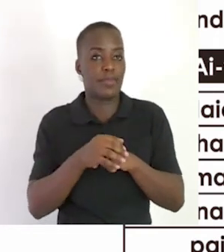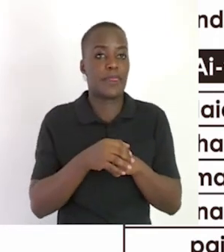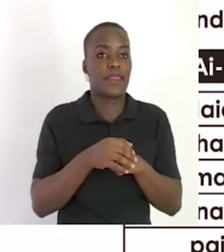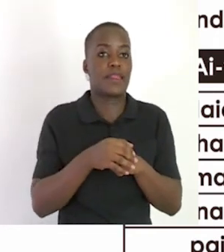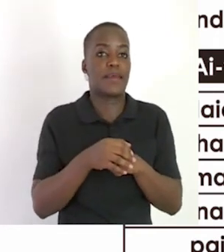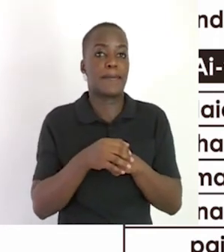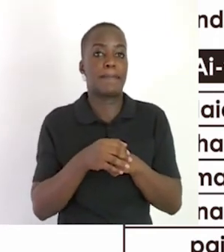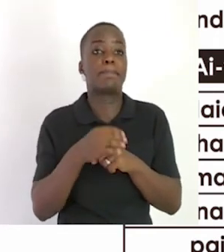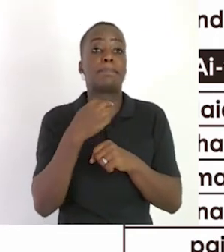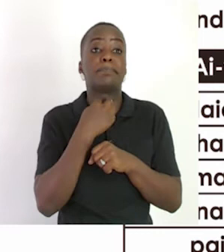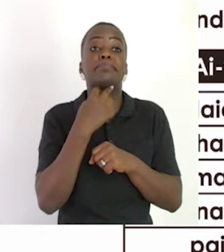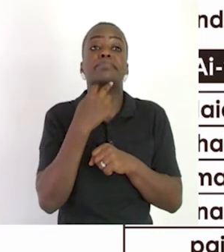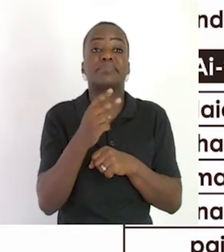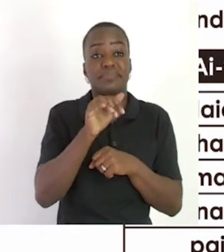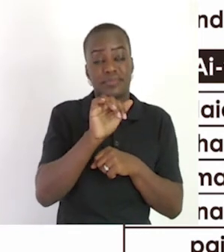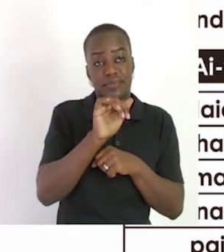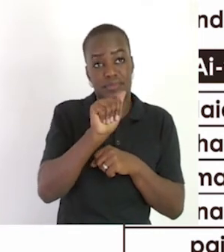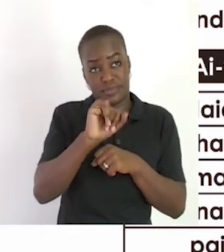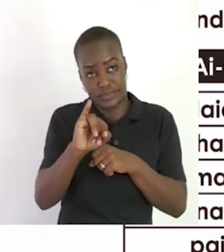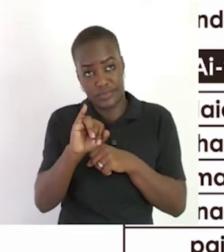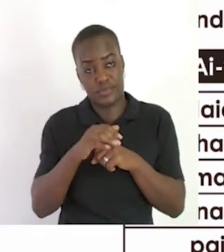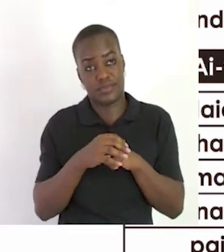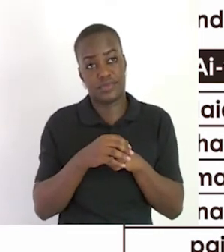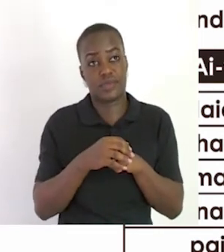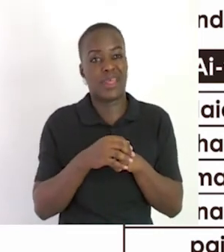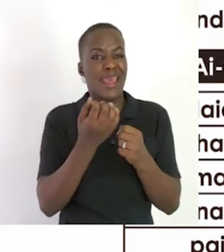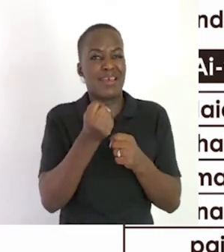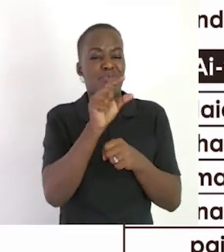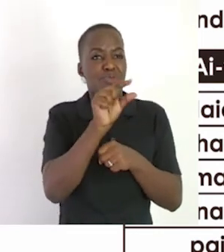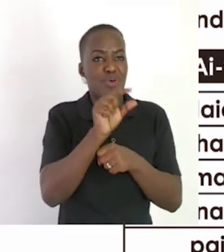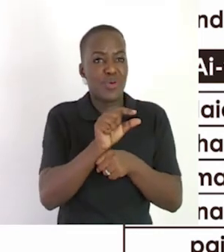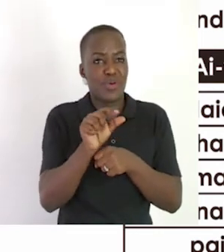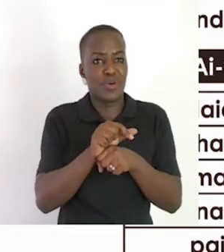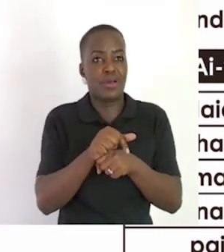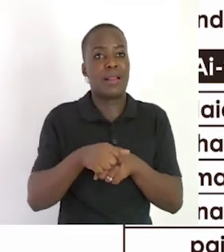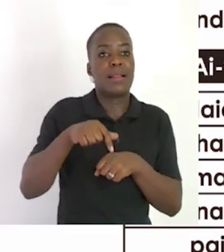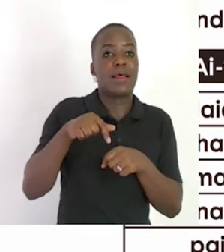the A sound. And this appears in words like laid,